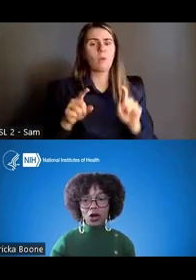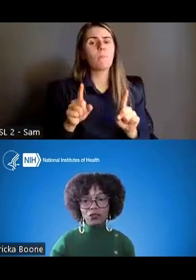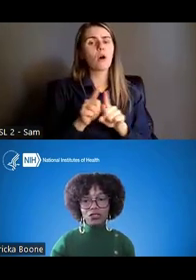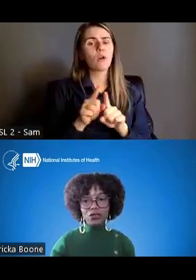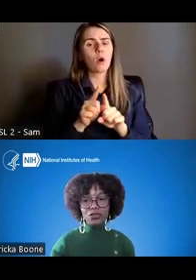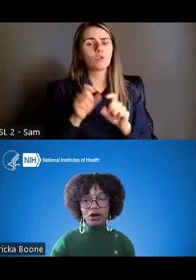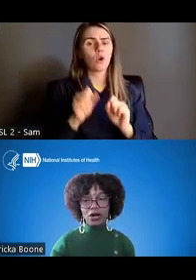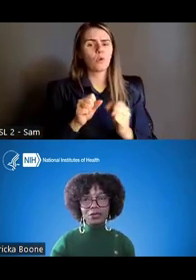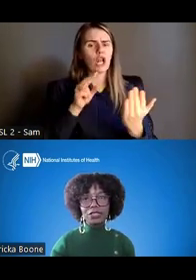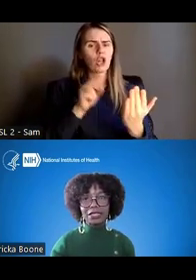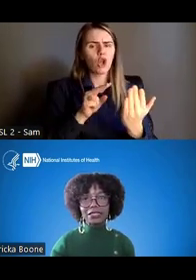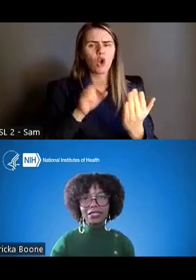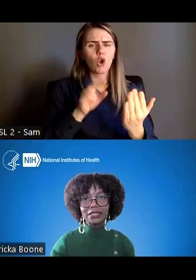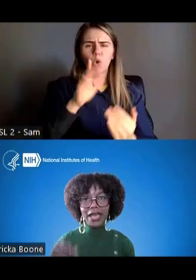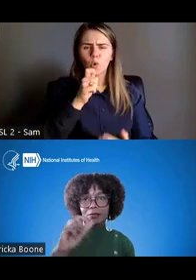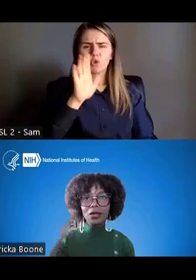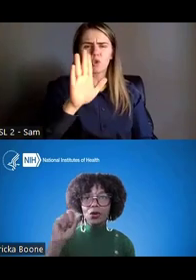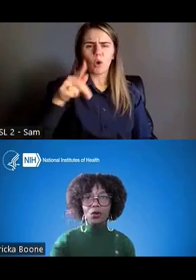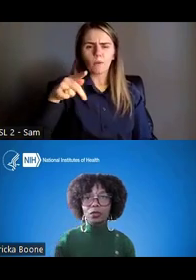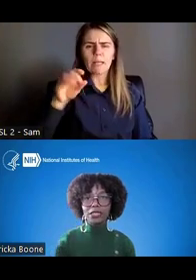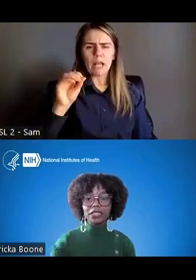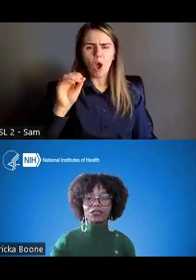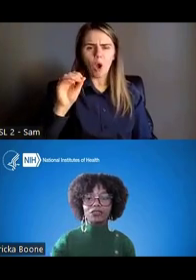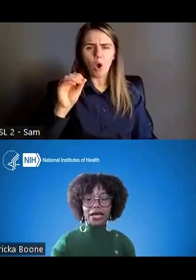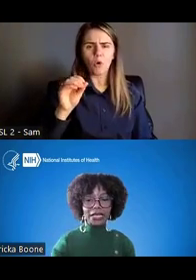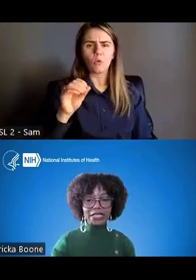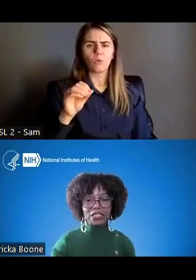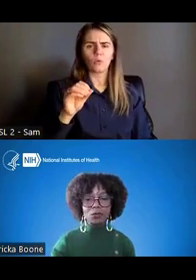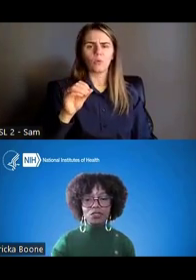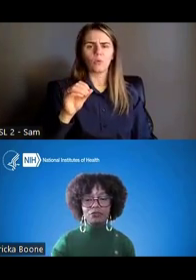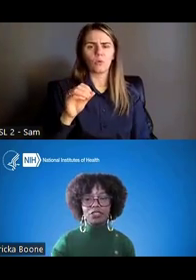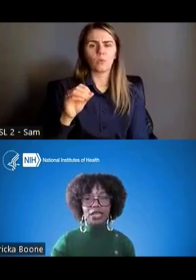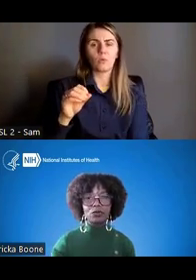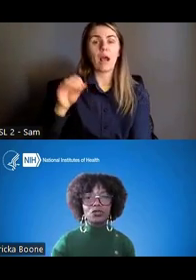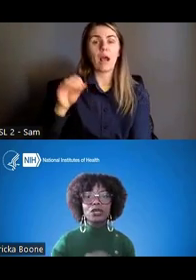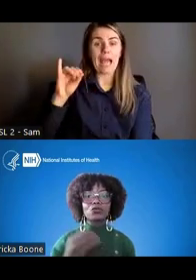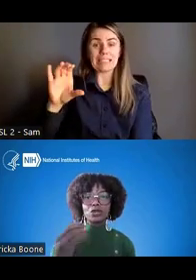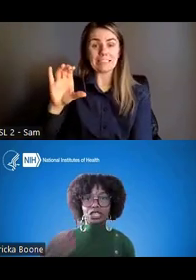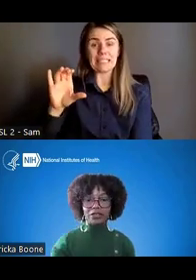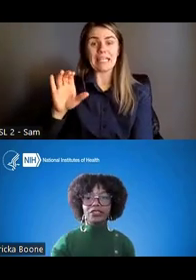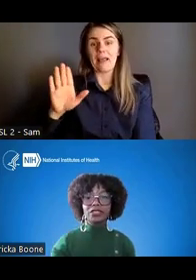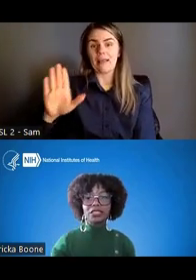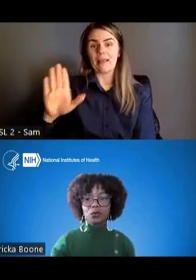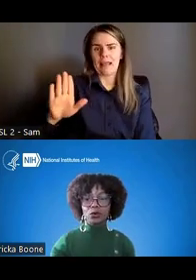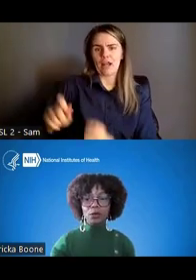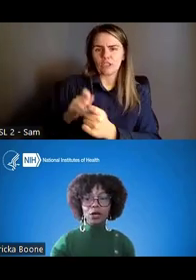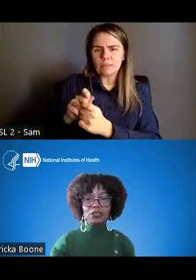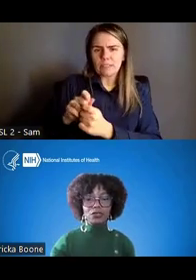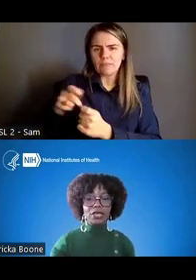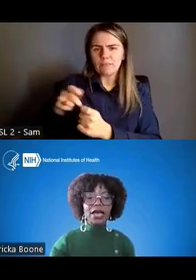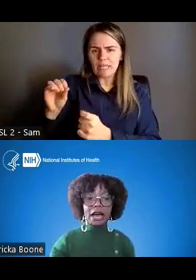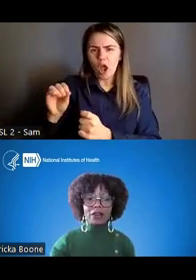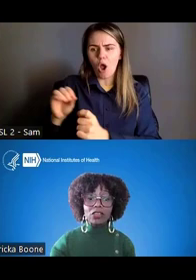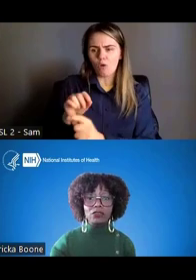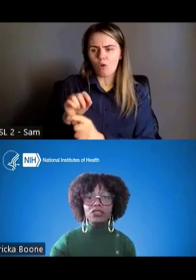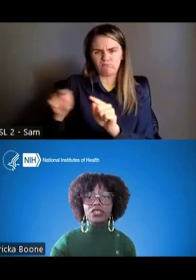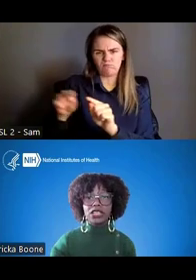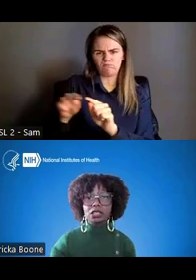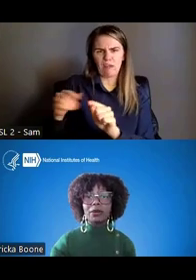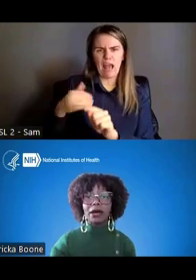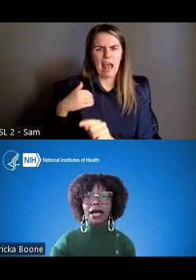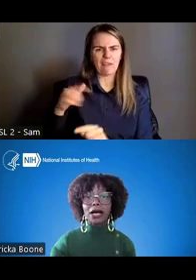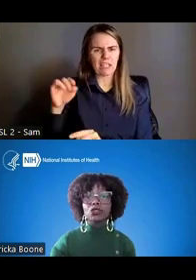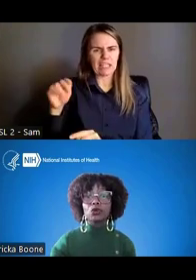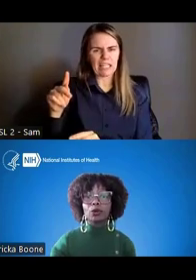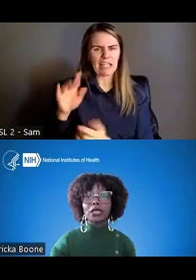program officers are within the tab or within the link for the IC specific tables. Reach out to these program officers, have a